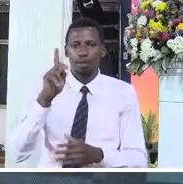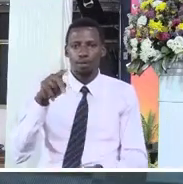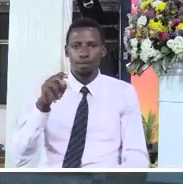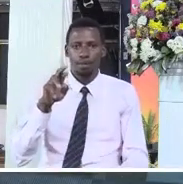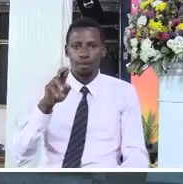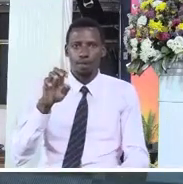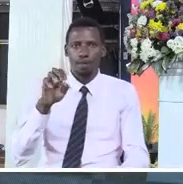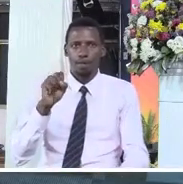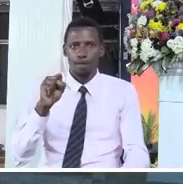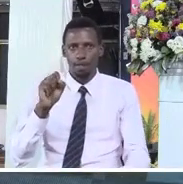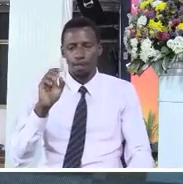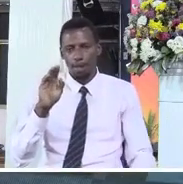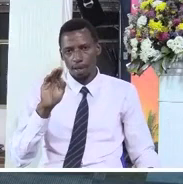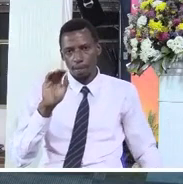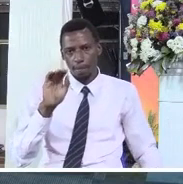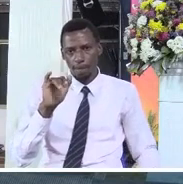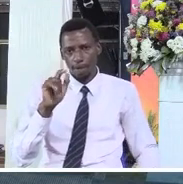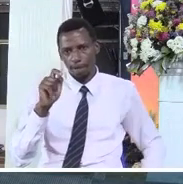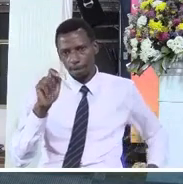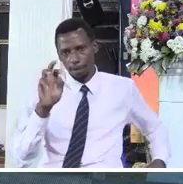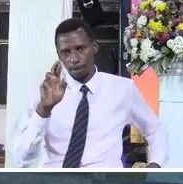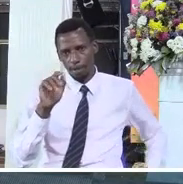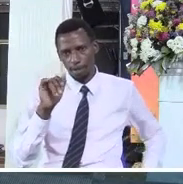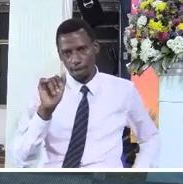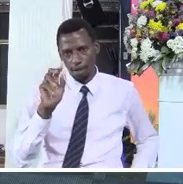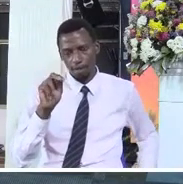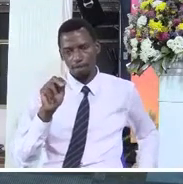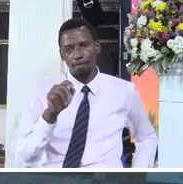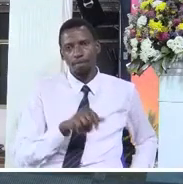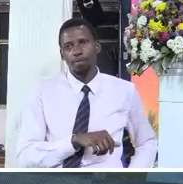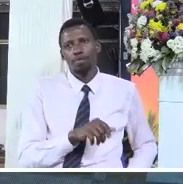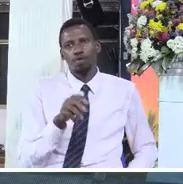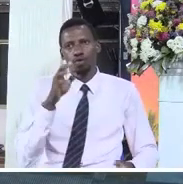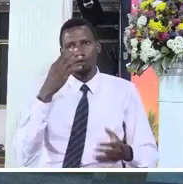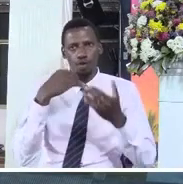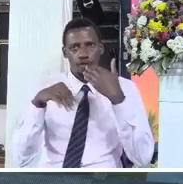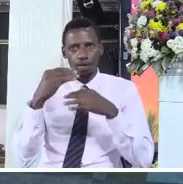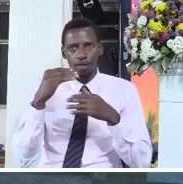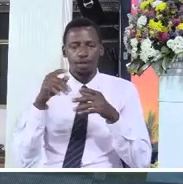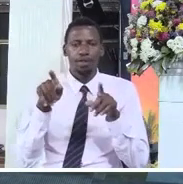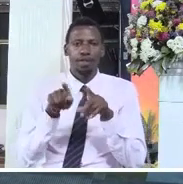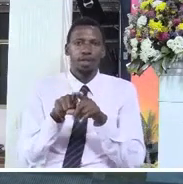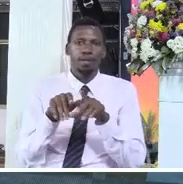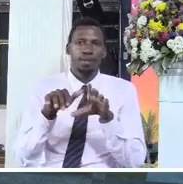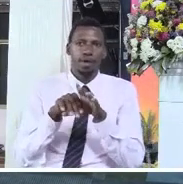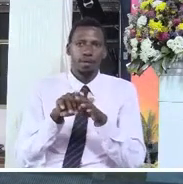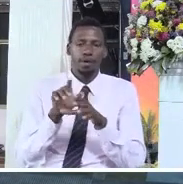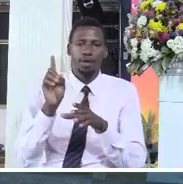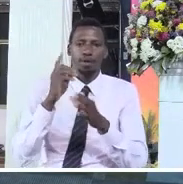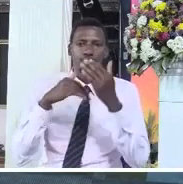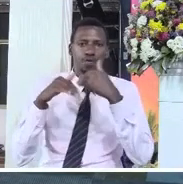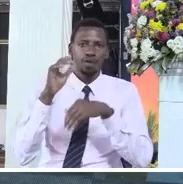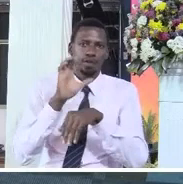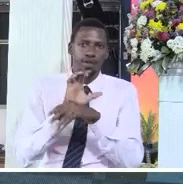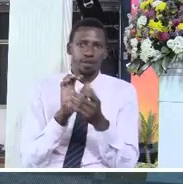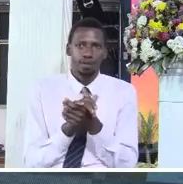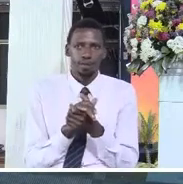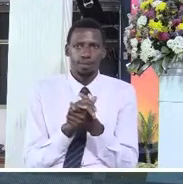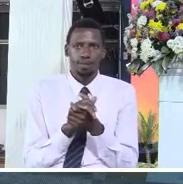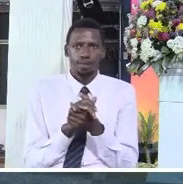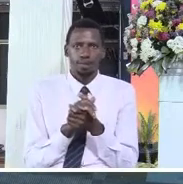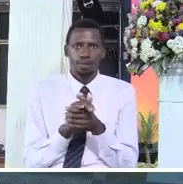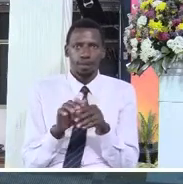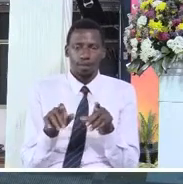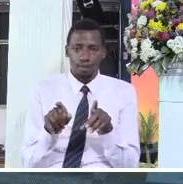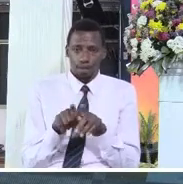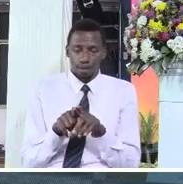University of East Africa, is also part of Yonsda Church. And so just looking at where Elder has started